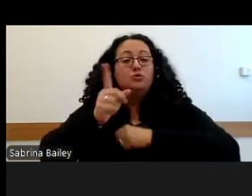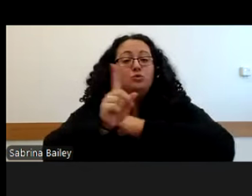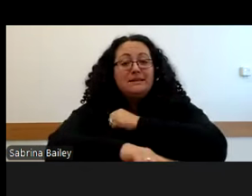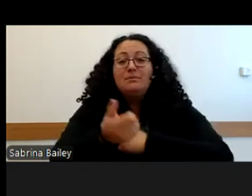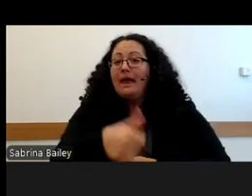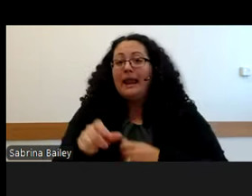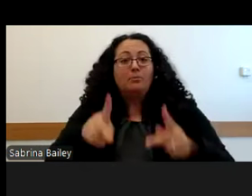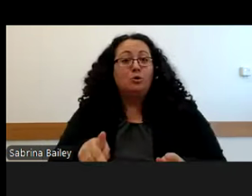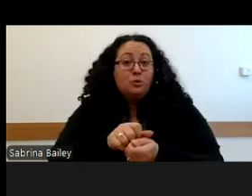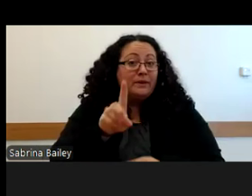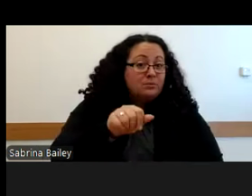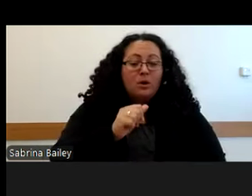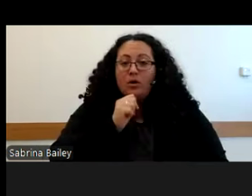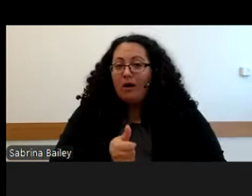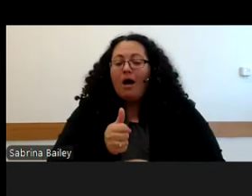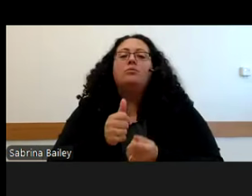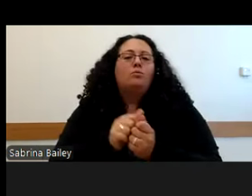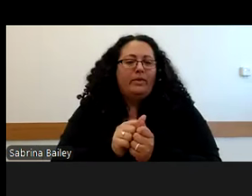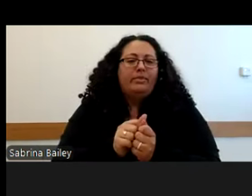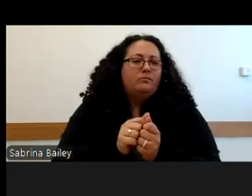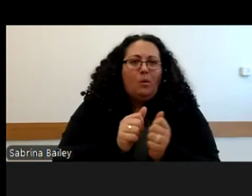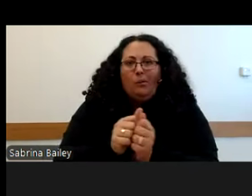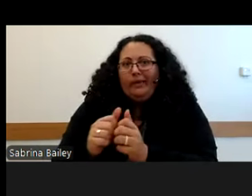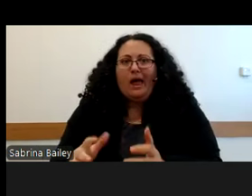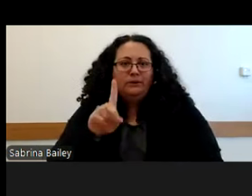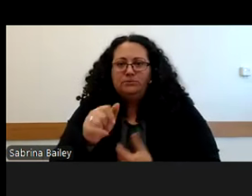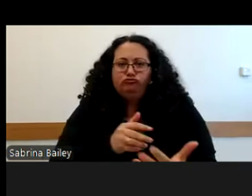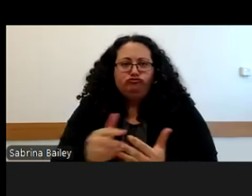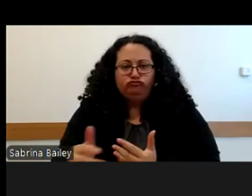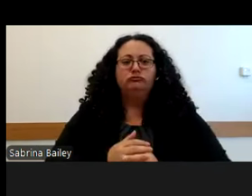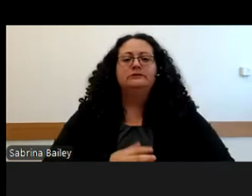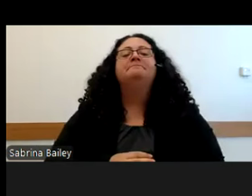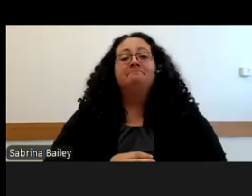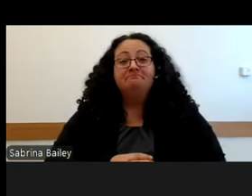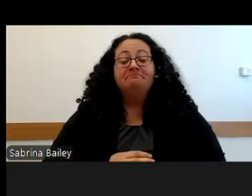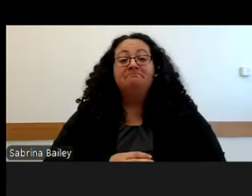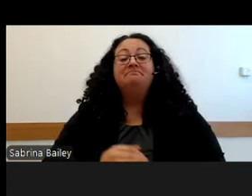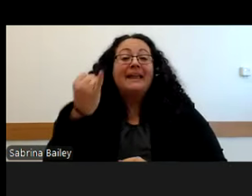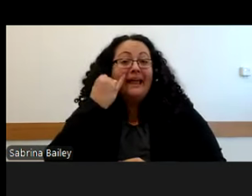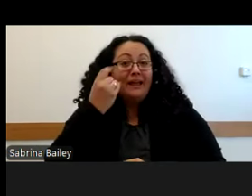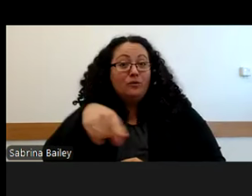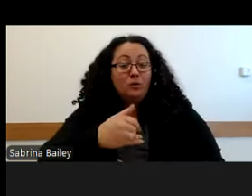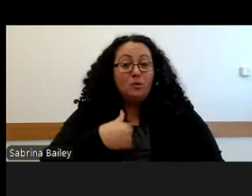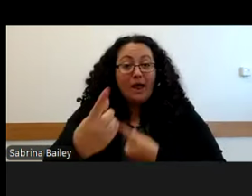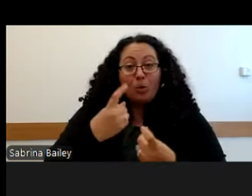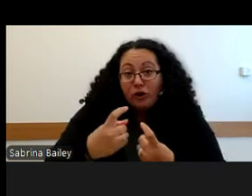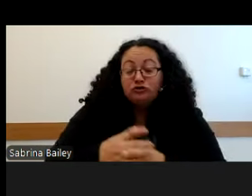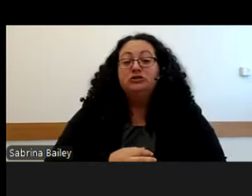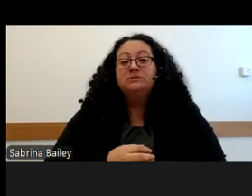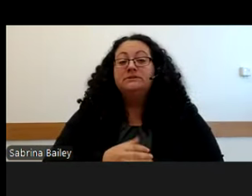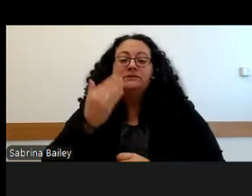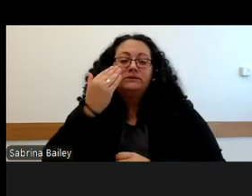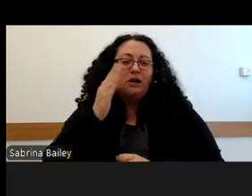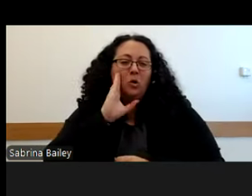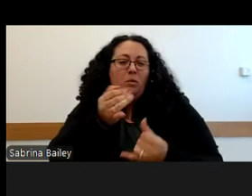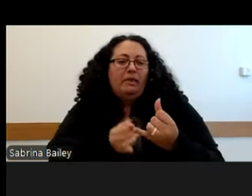with a disability as I would an employee without a disability. So if you have questions, I know we'll have at